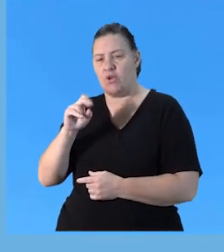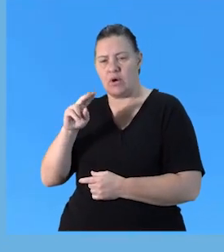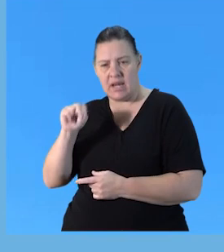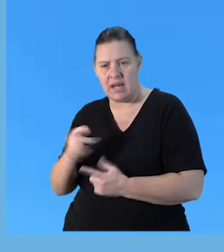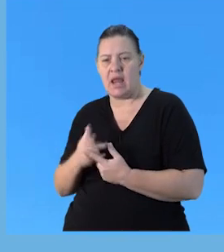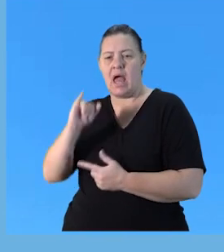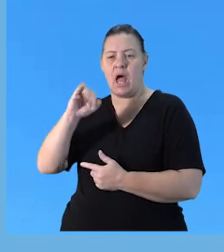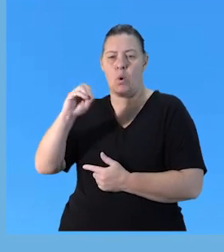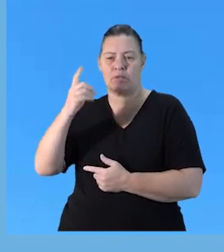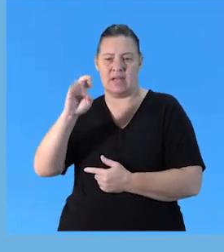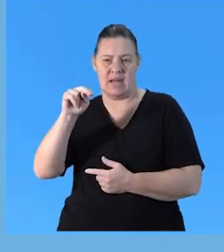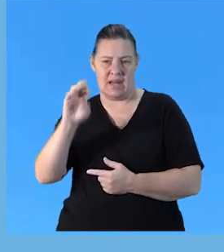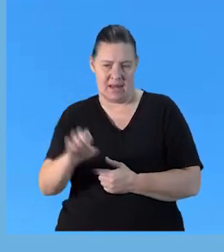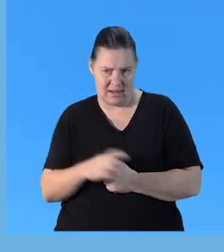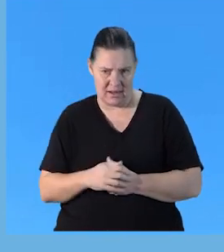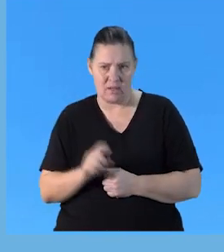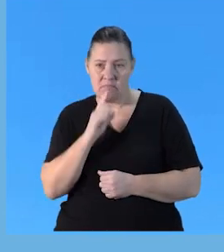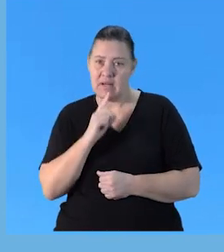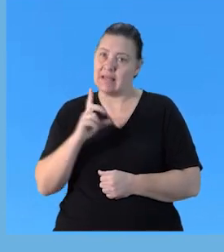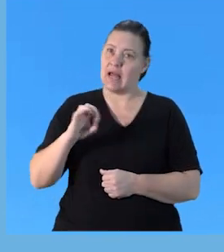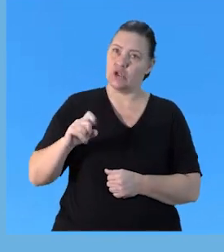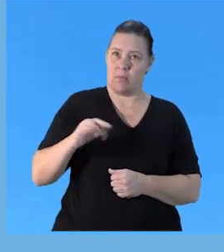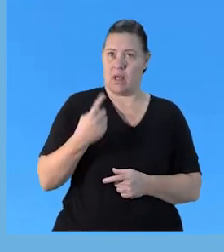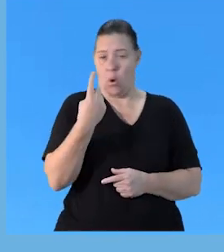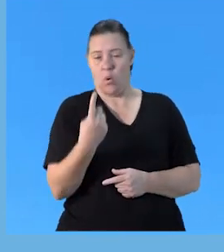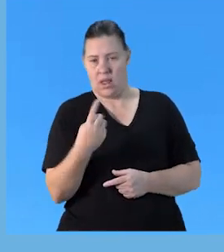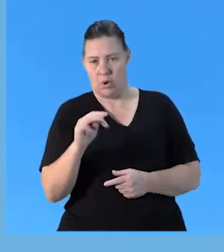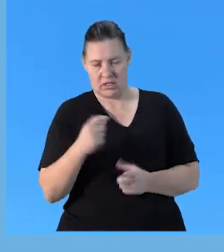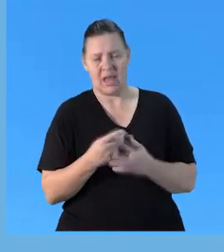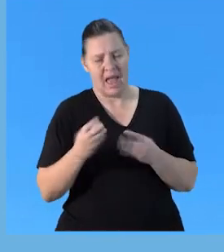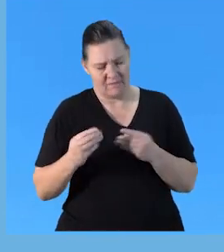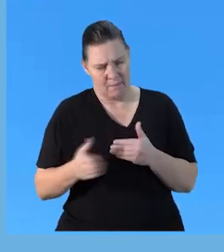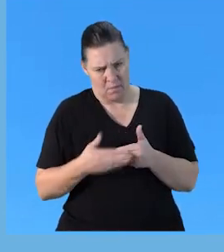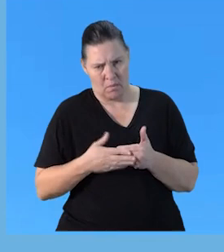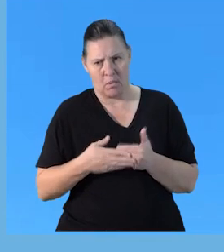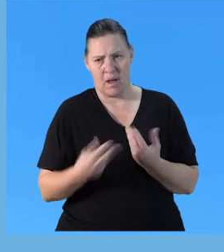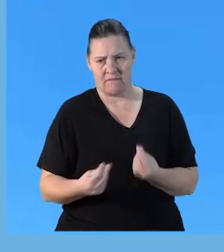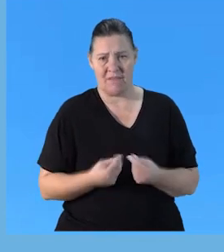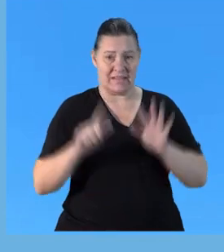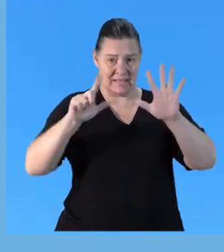that electrical cells are the source of the energy for the electrical circuit. So the